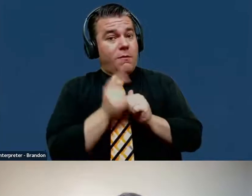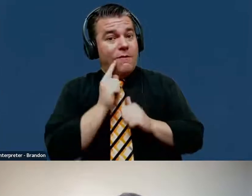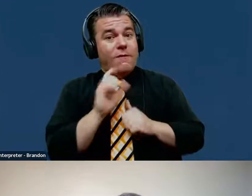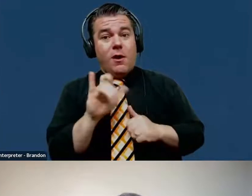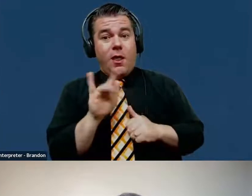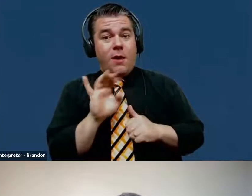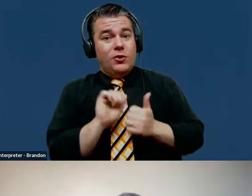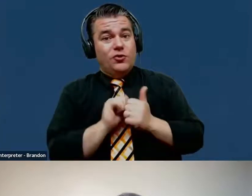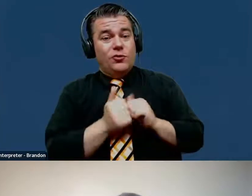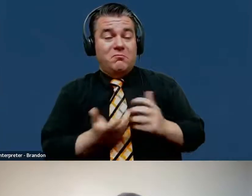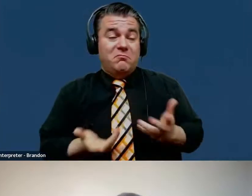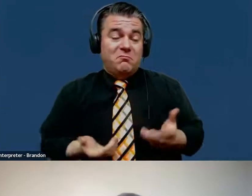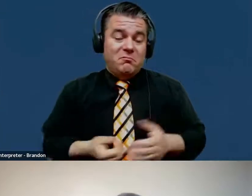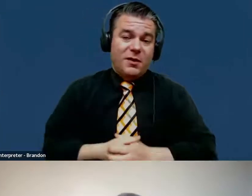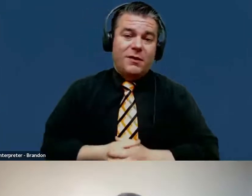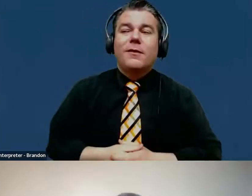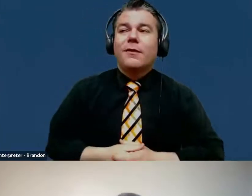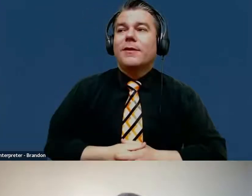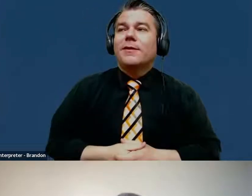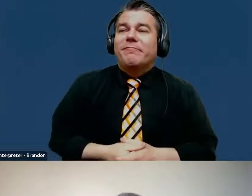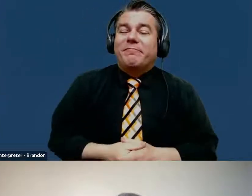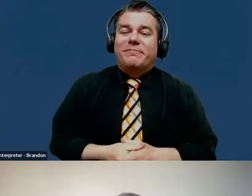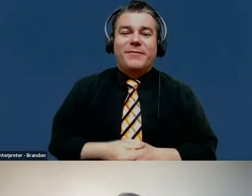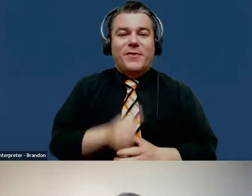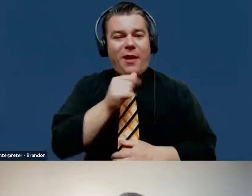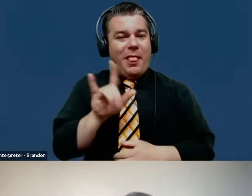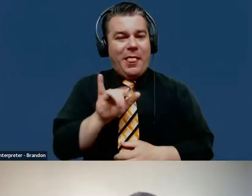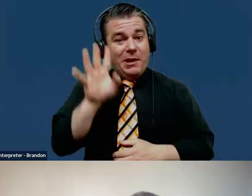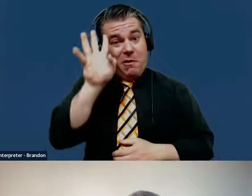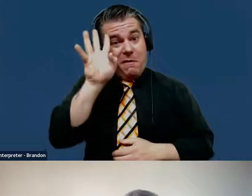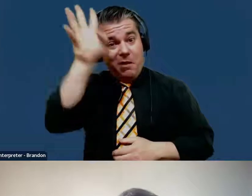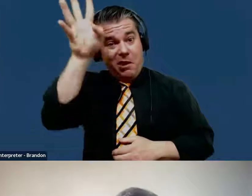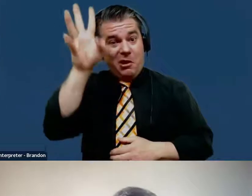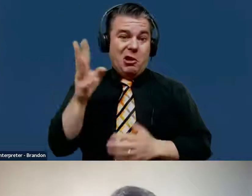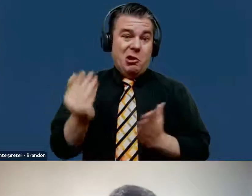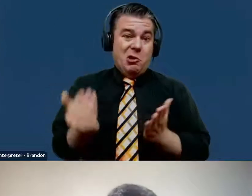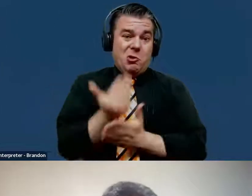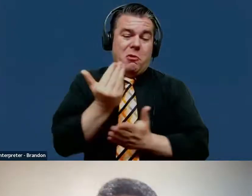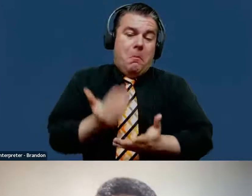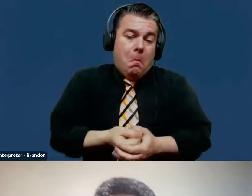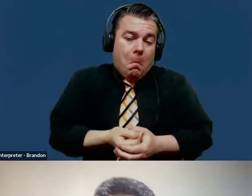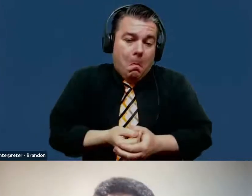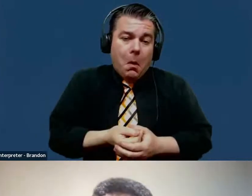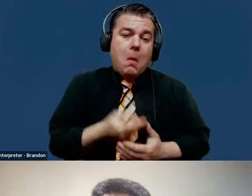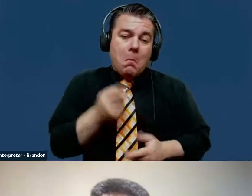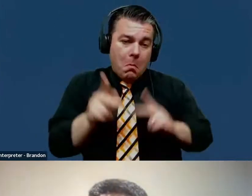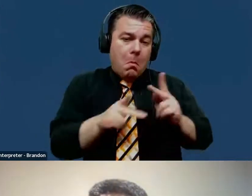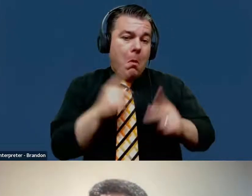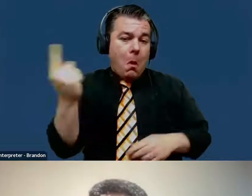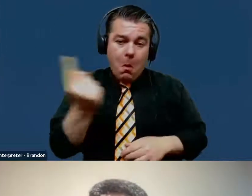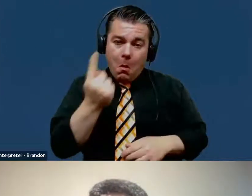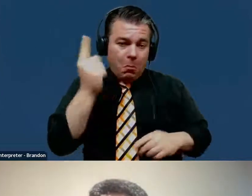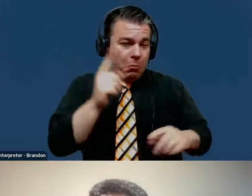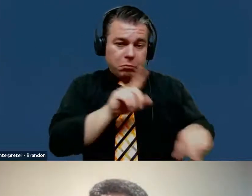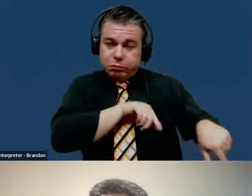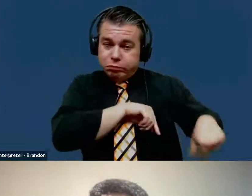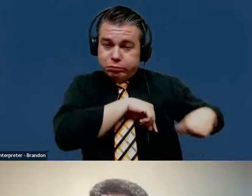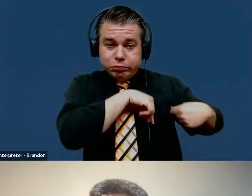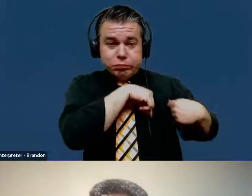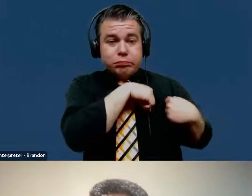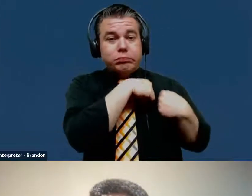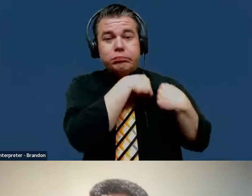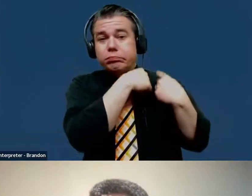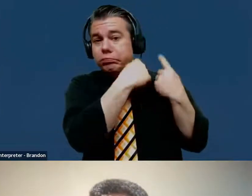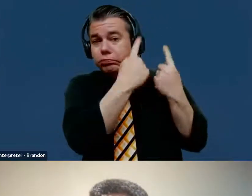not as we are inventing something new here. People have always been adapting to